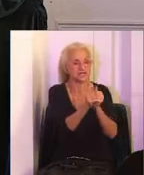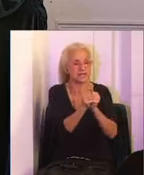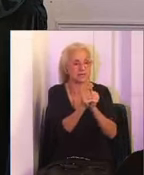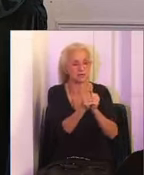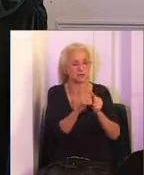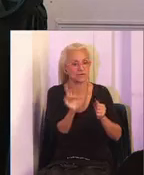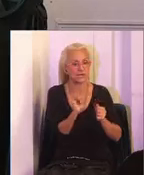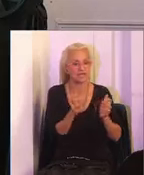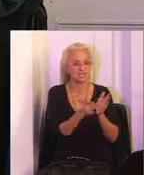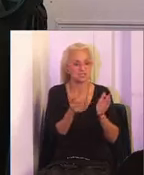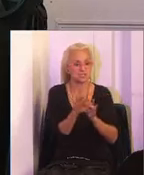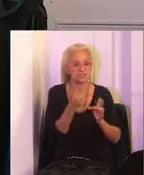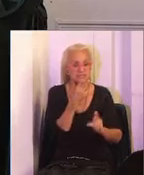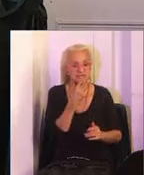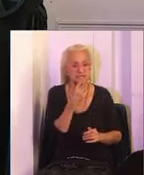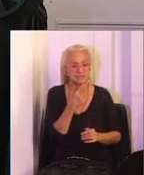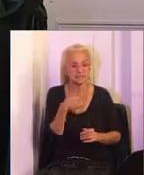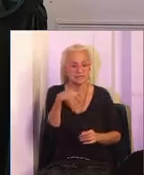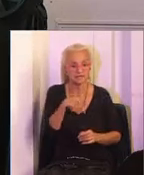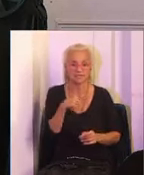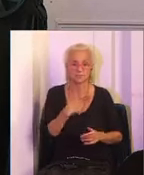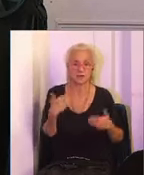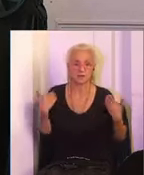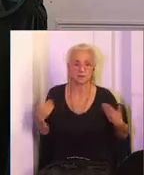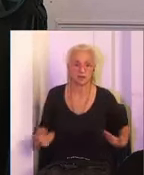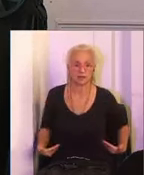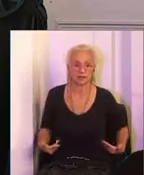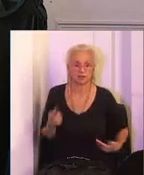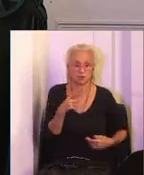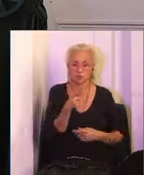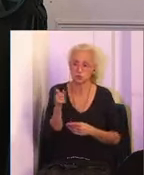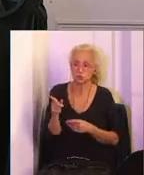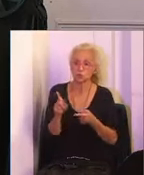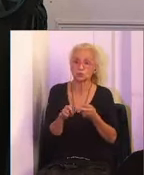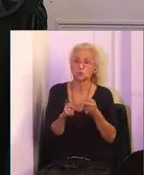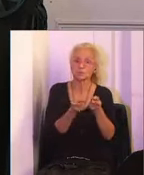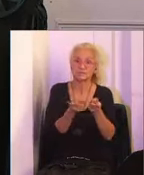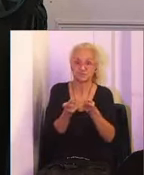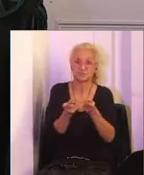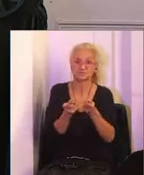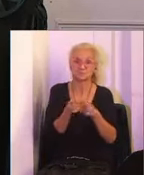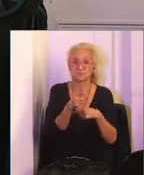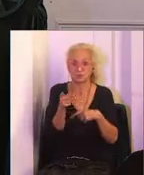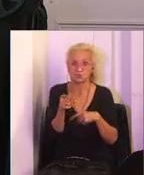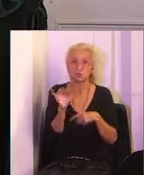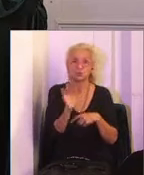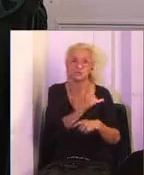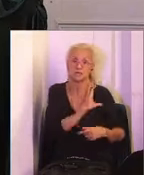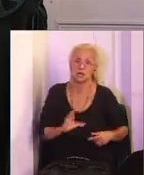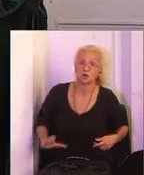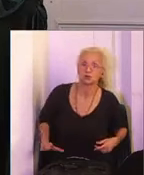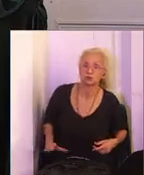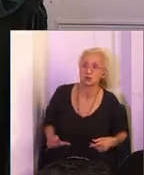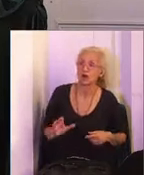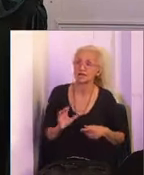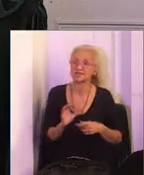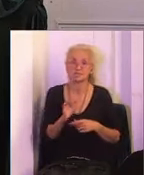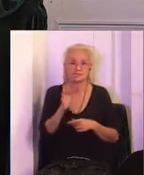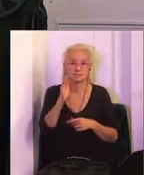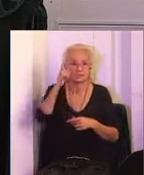As Jesus says, this is my body for you to manage. To be Christ's wise